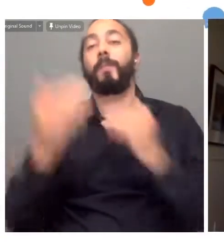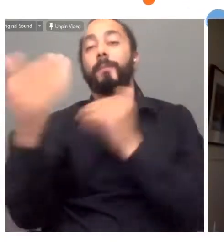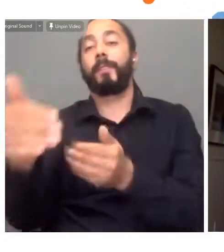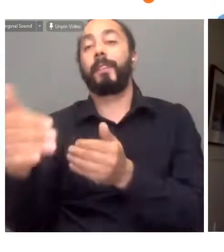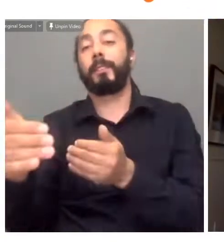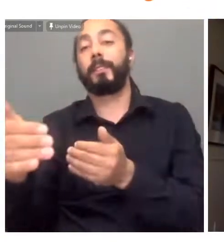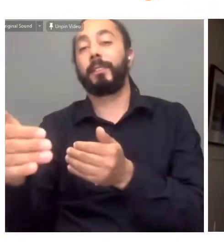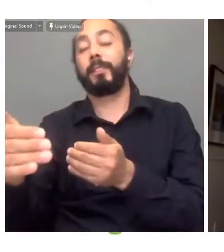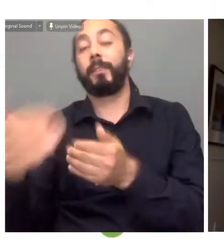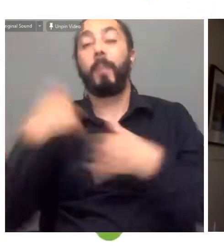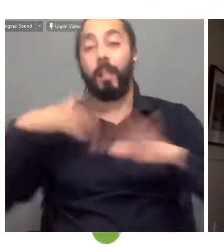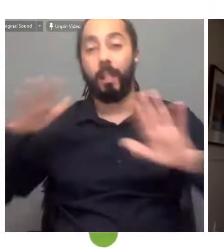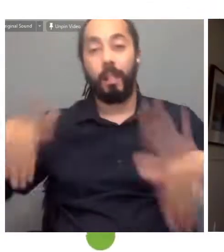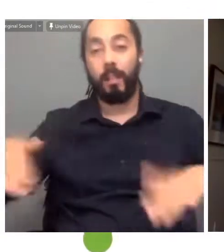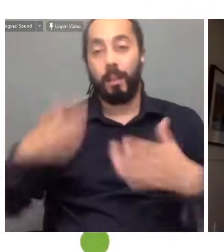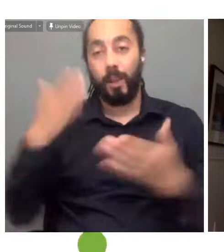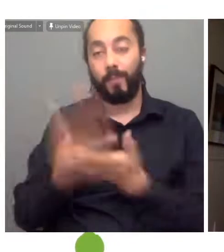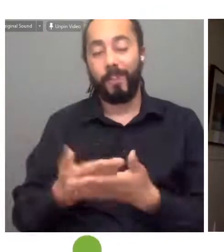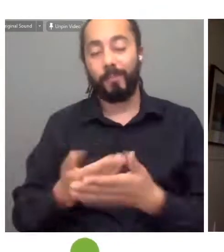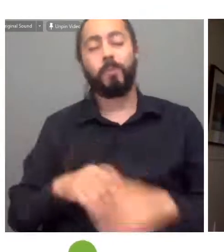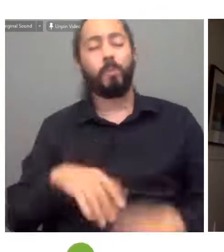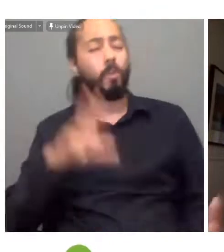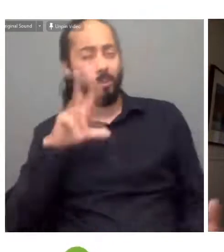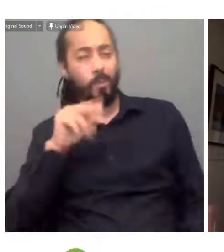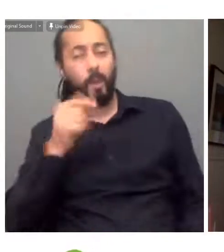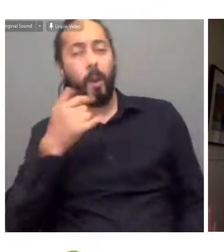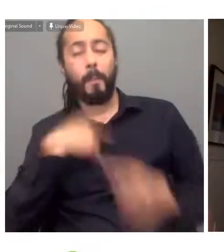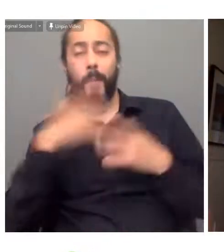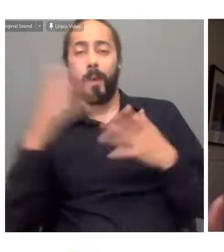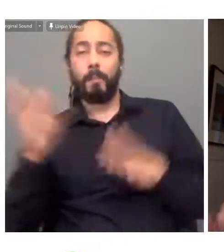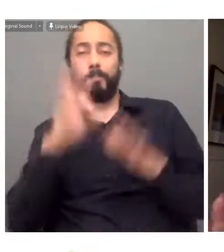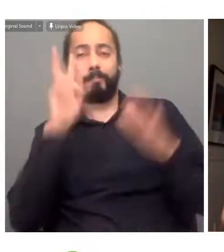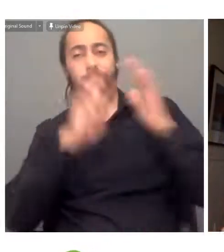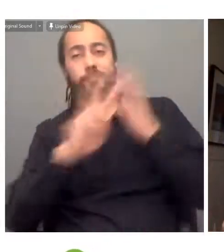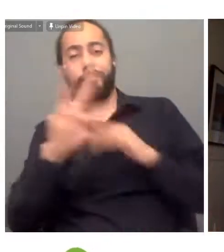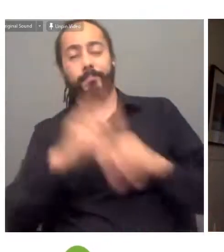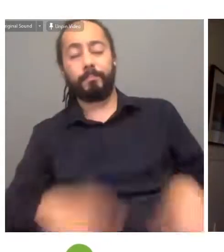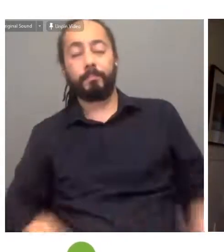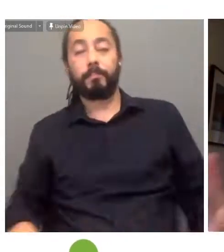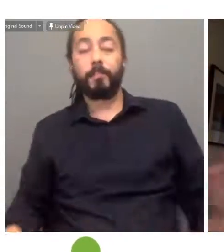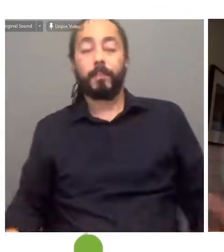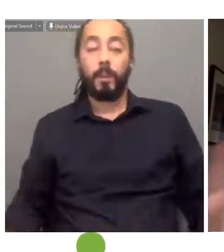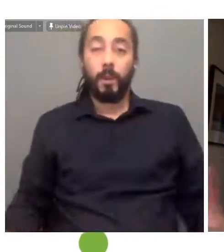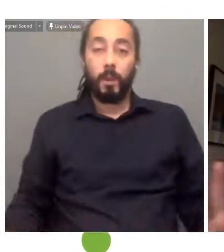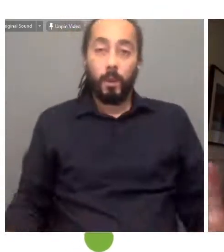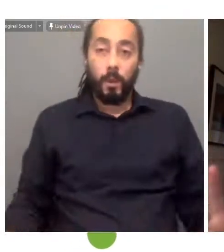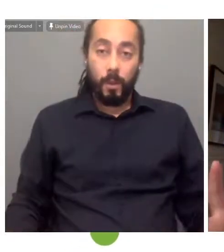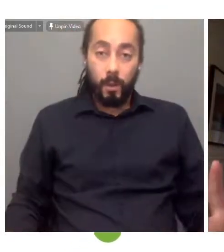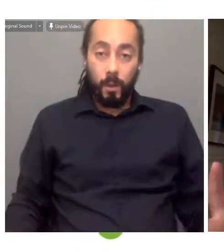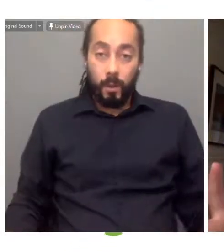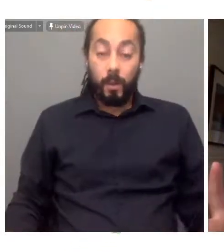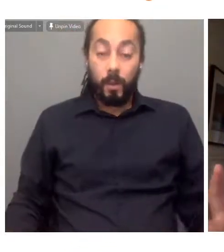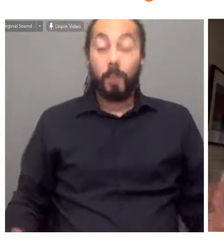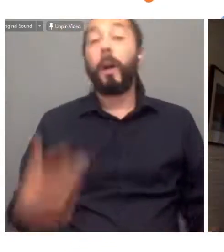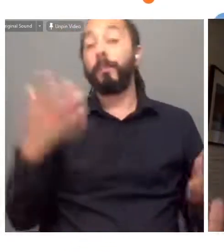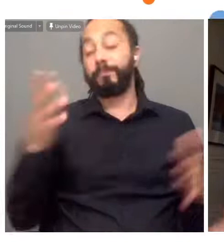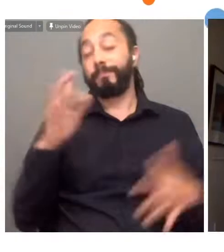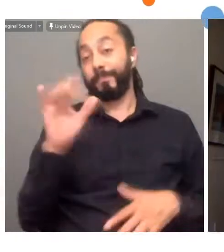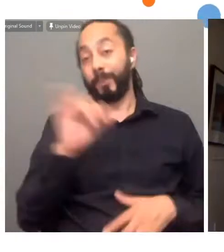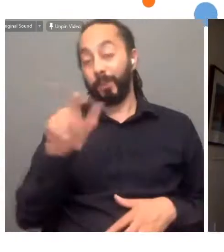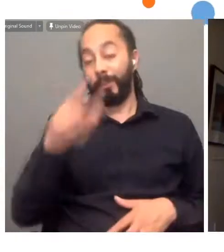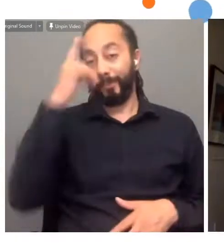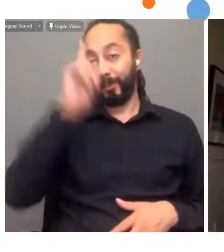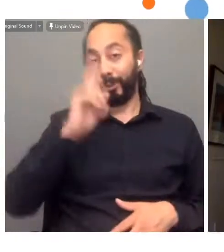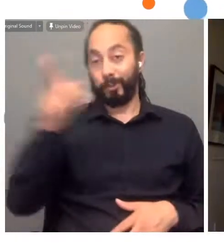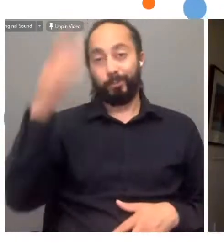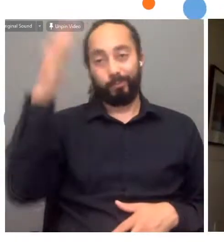Yes. There's also, and I no doubt you're aware of this, but there are a number of hidden costs that happen. You know,